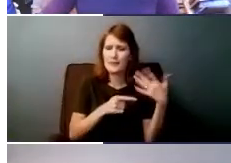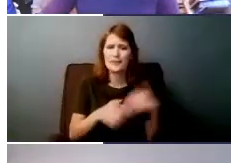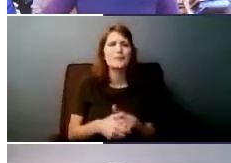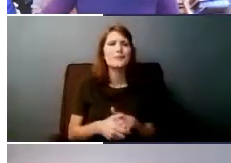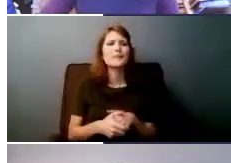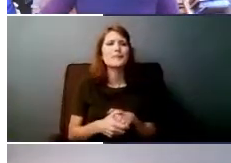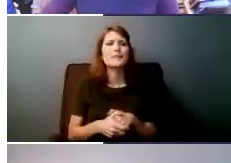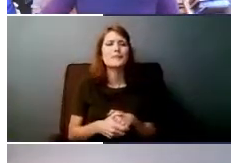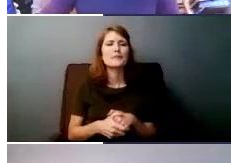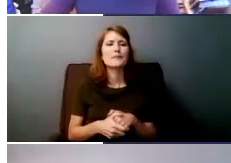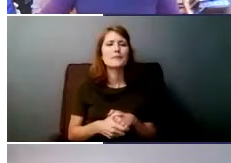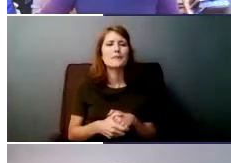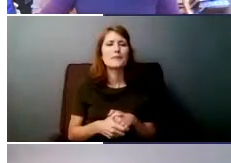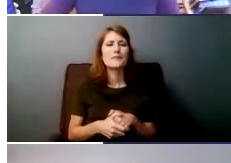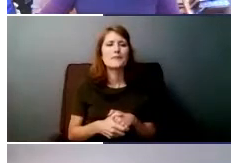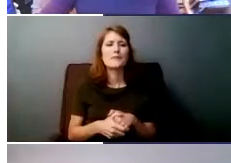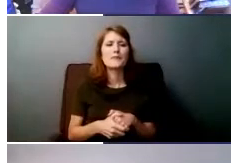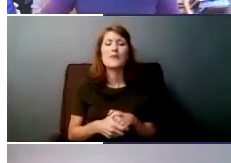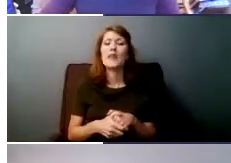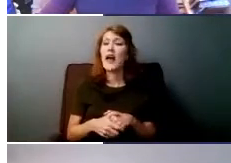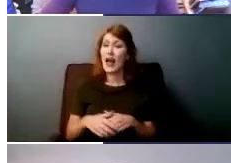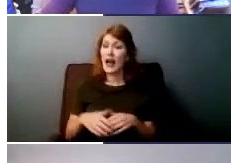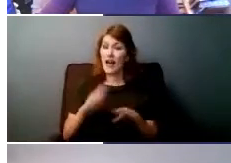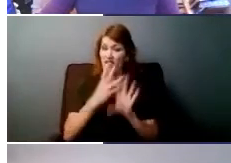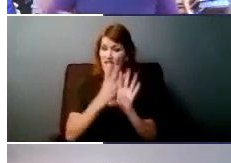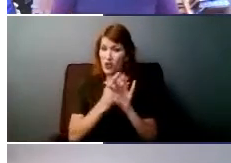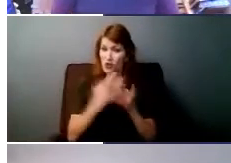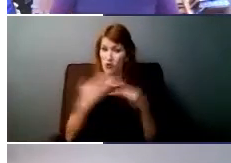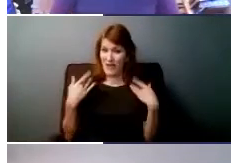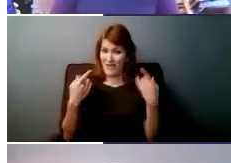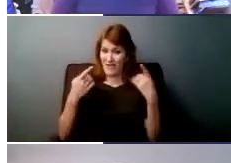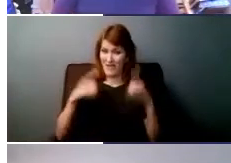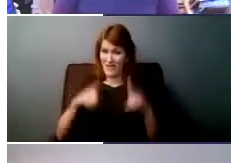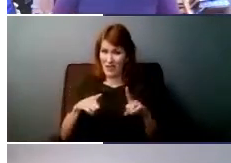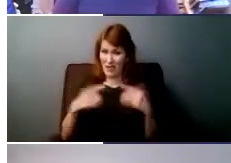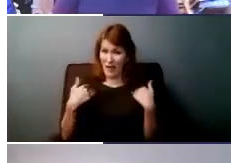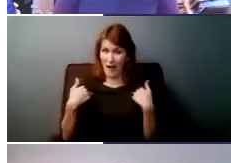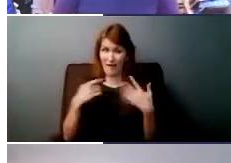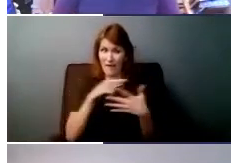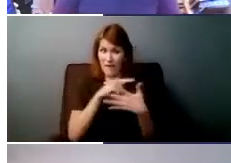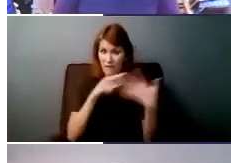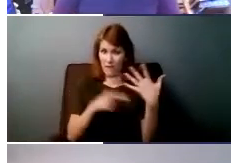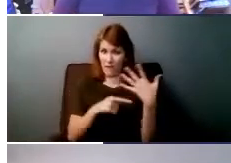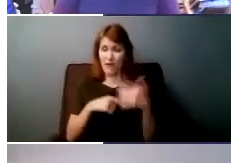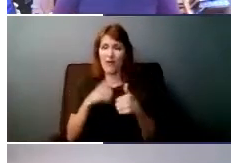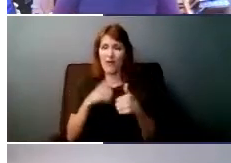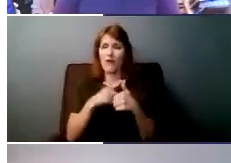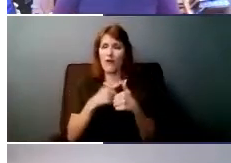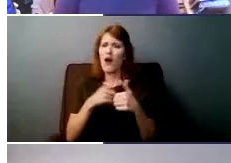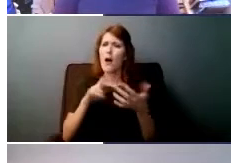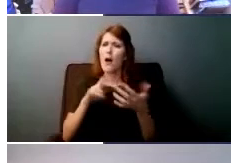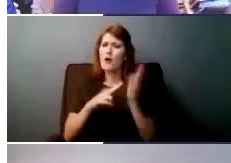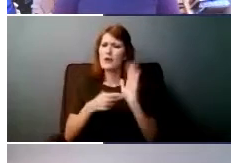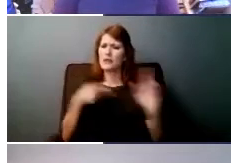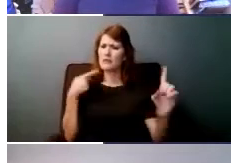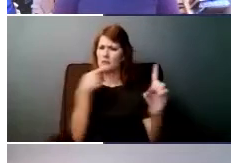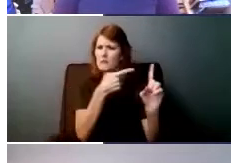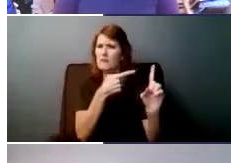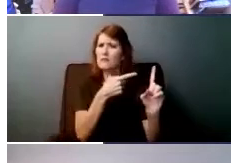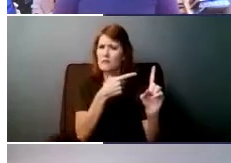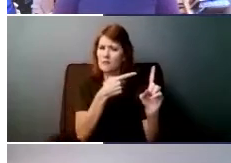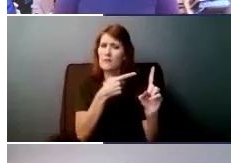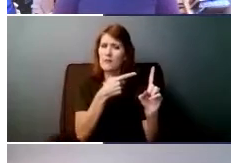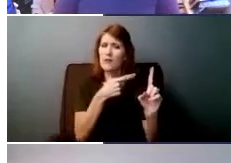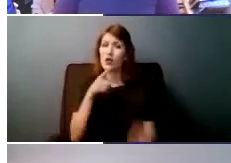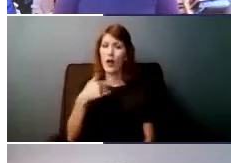The element of a virtual event or event in general is number one, that it is purpose-driven. You have a